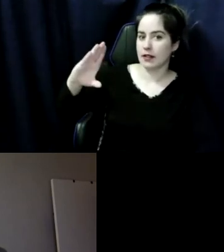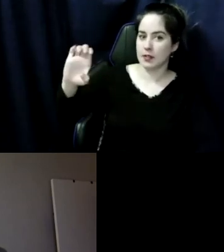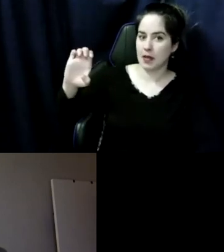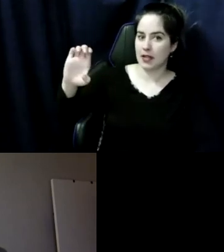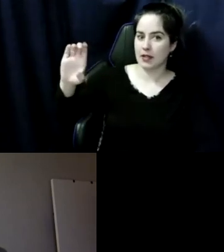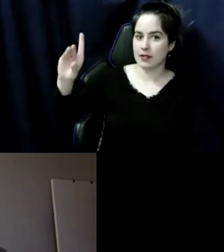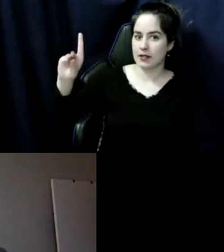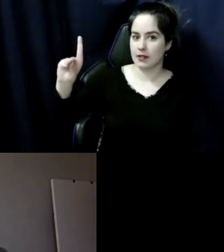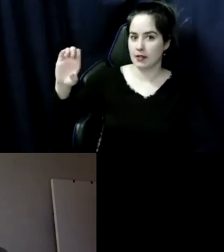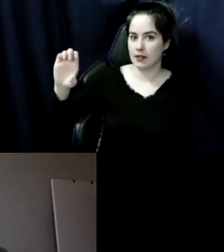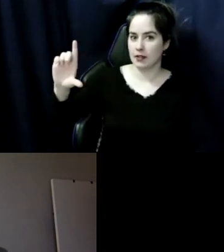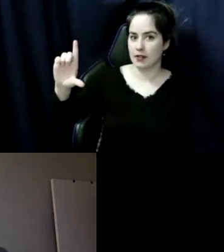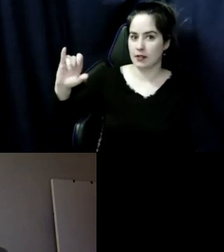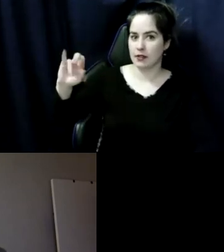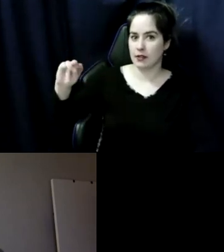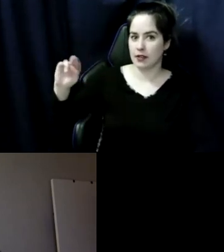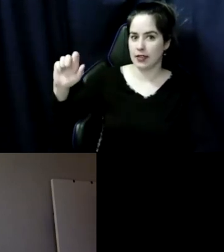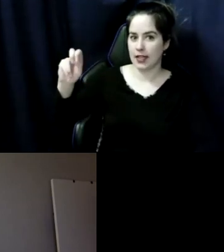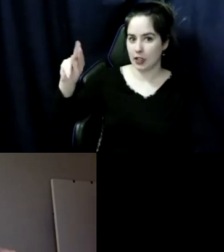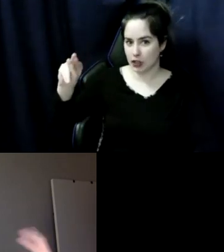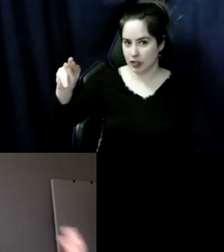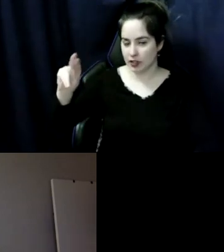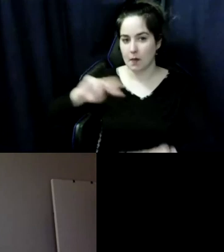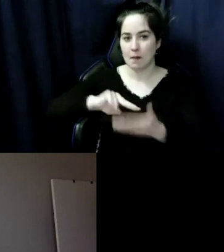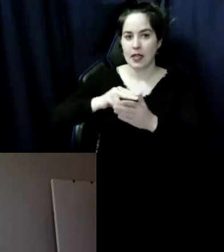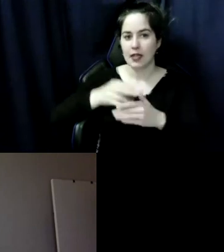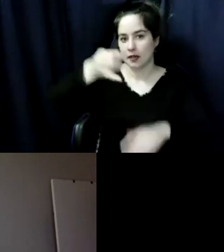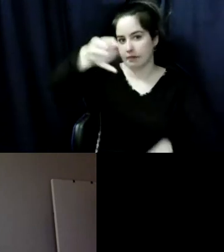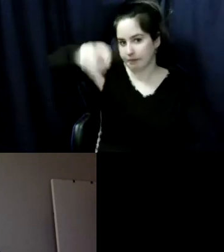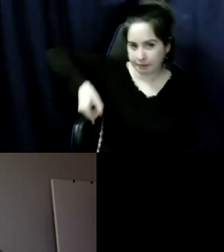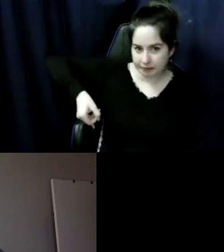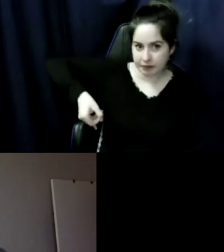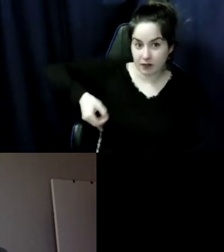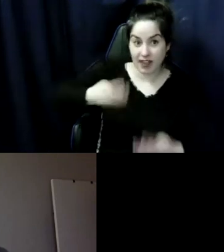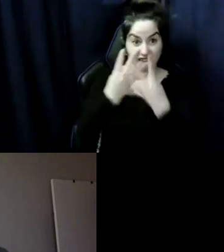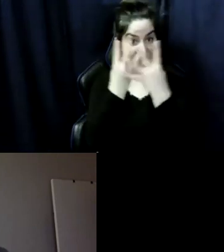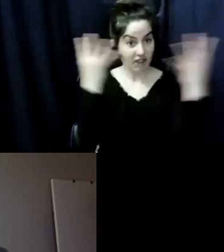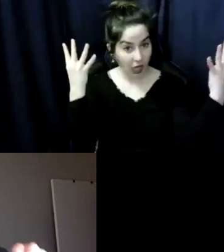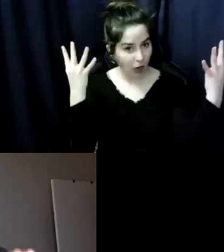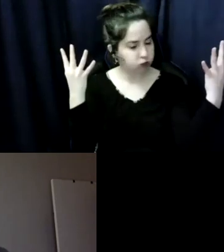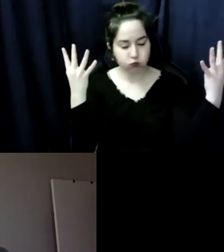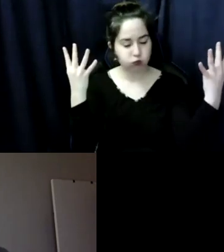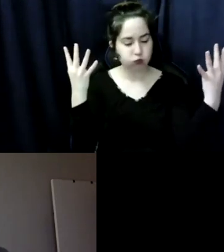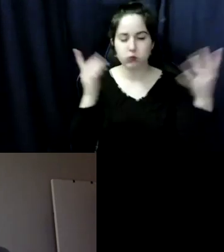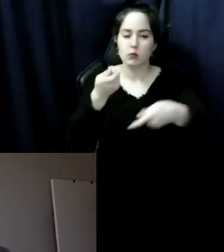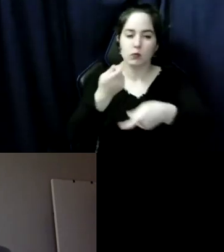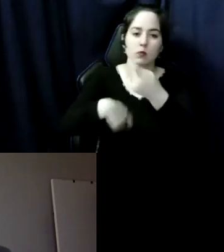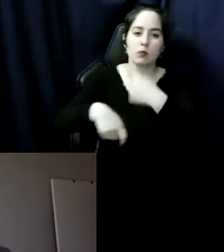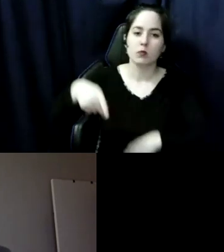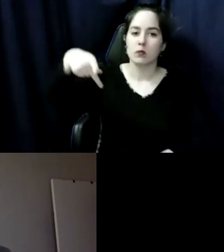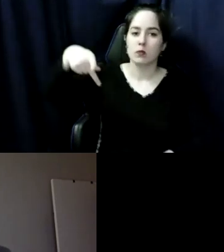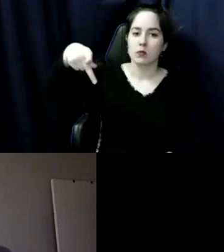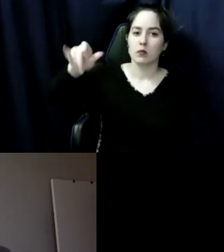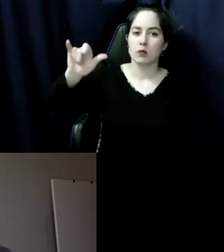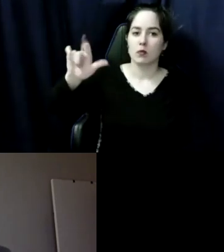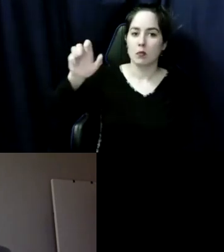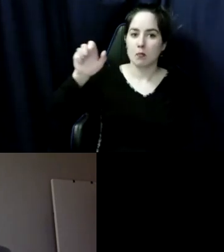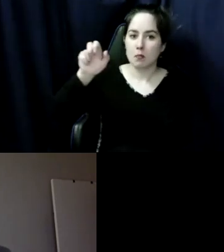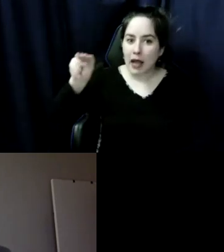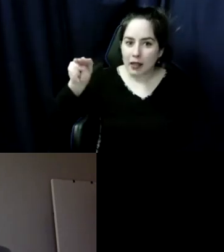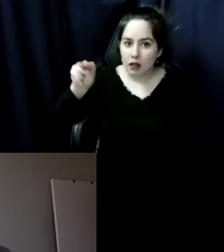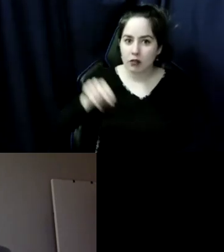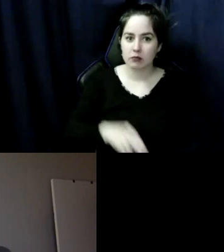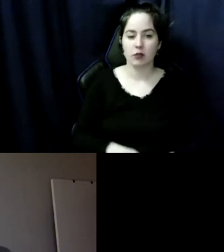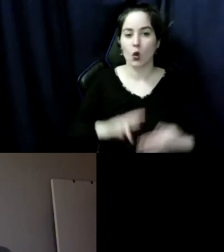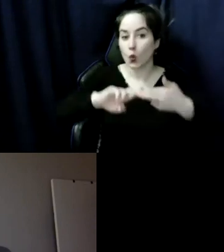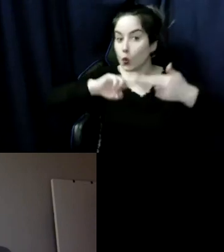with pylons on the ground. You don't have to go out and buy fencing, or it can be done with ropes. You really just need to be able to